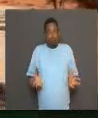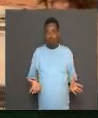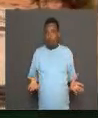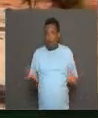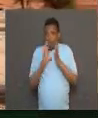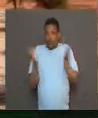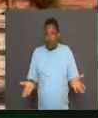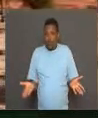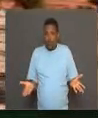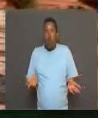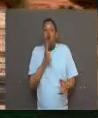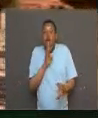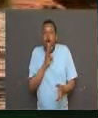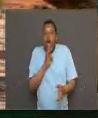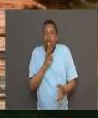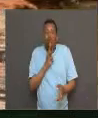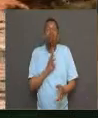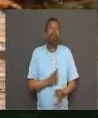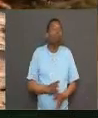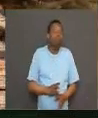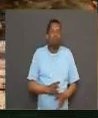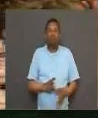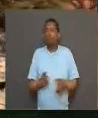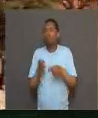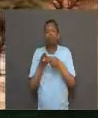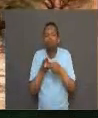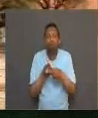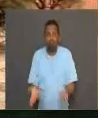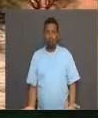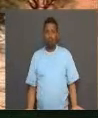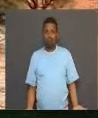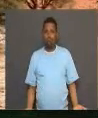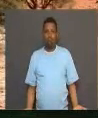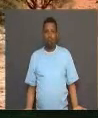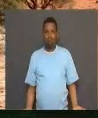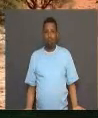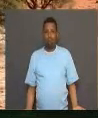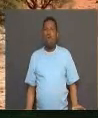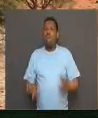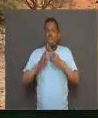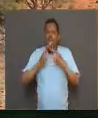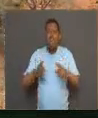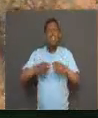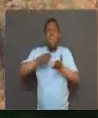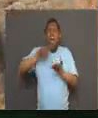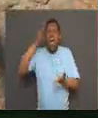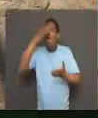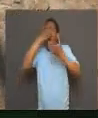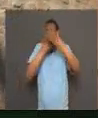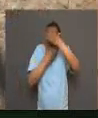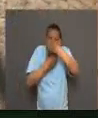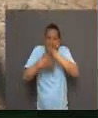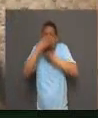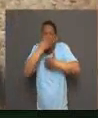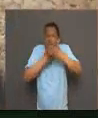Water is usually scarce, and the very high temperatures